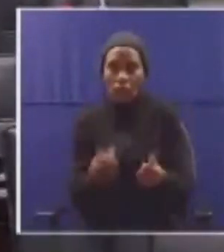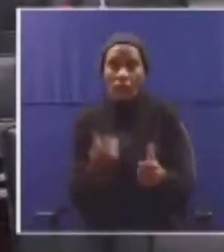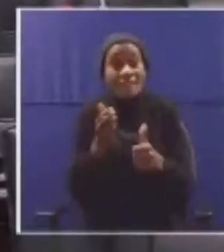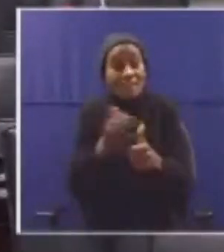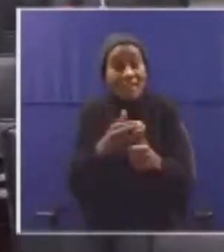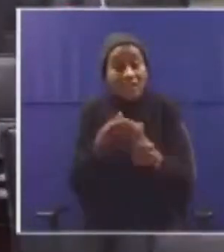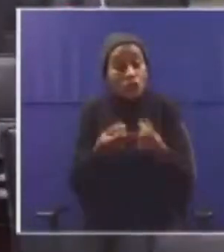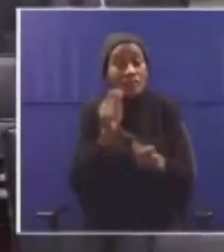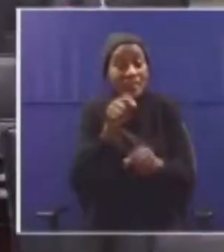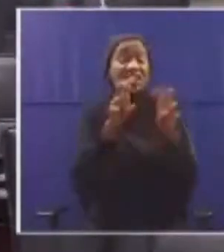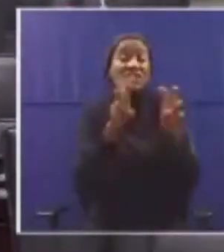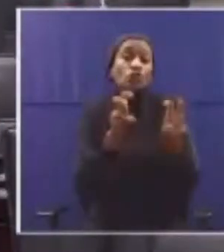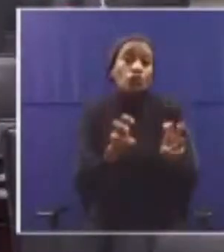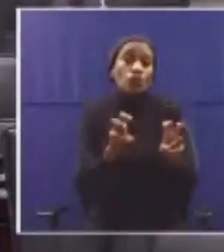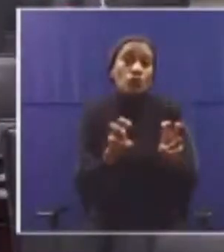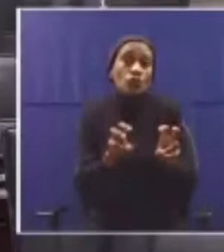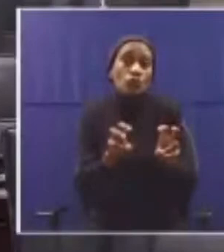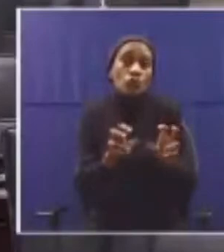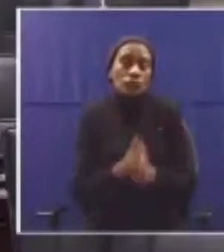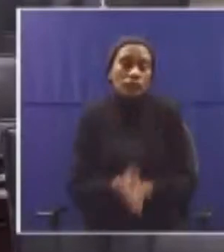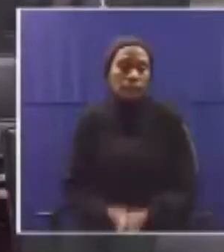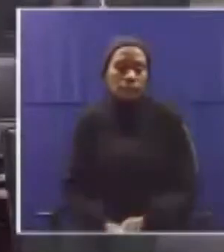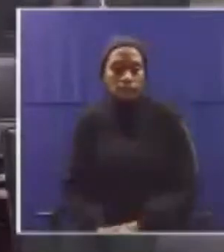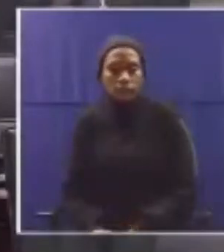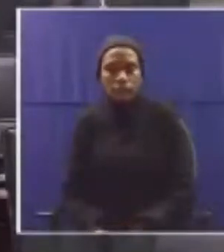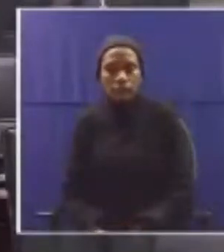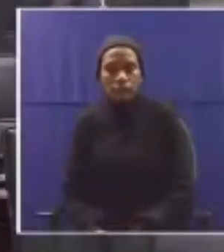matter? Honorable Deputy President.